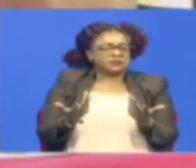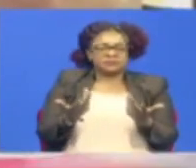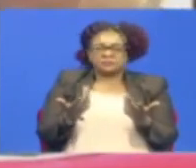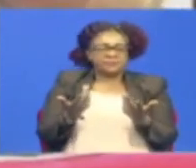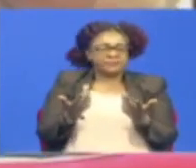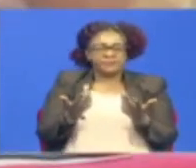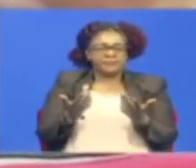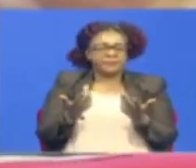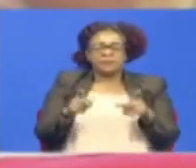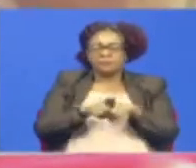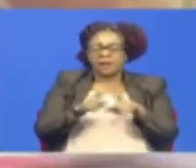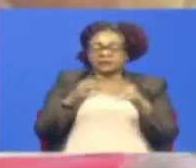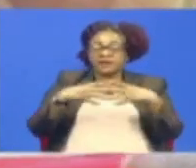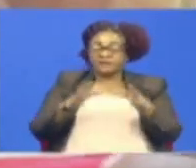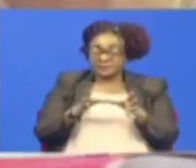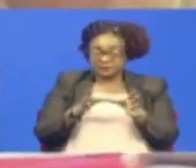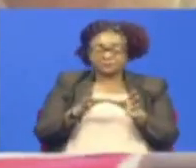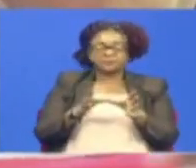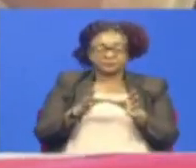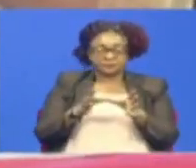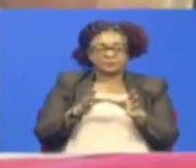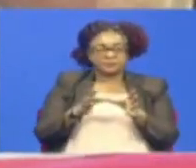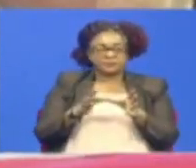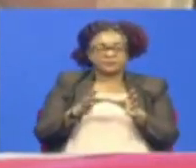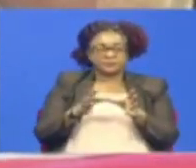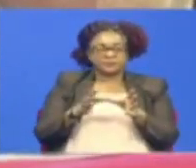tulibaki nayo kama wenye